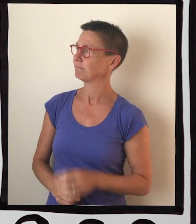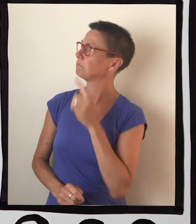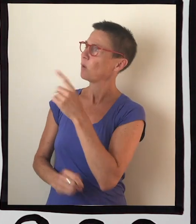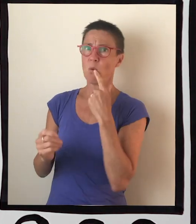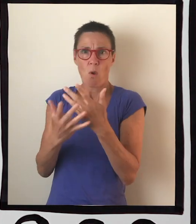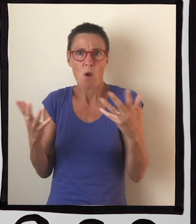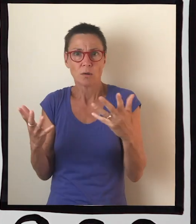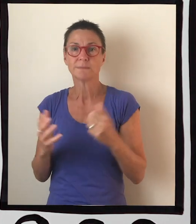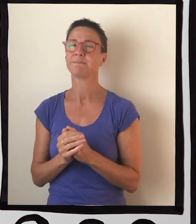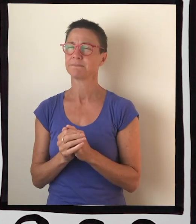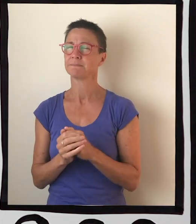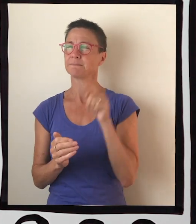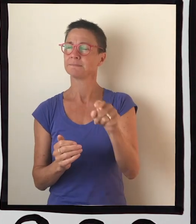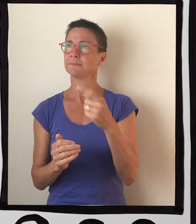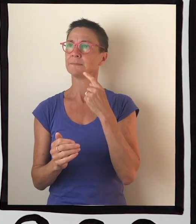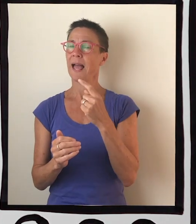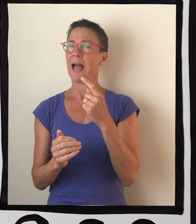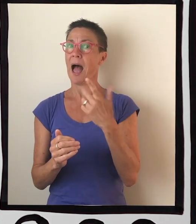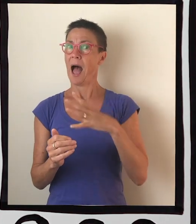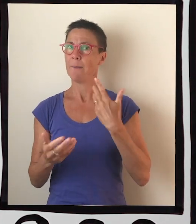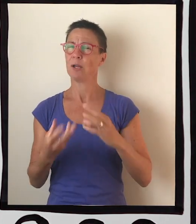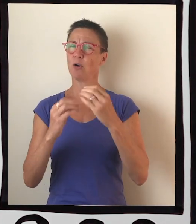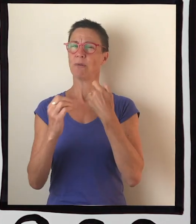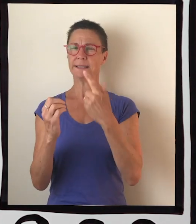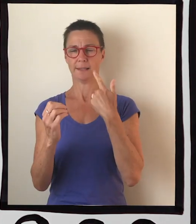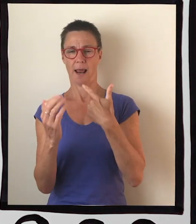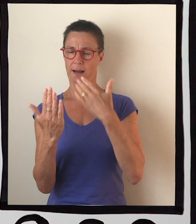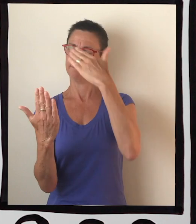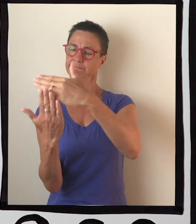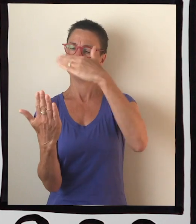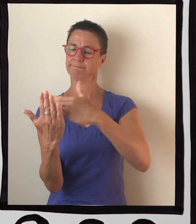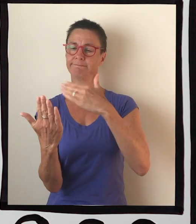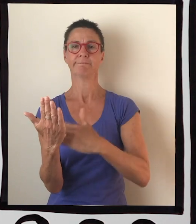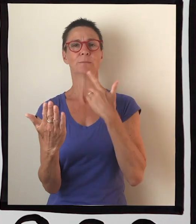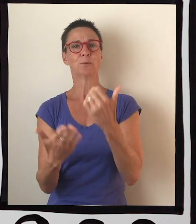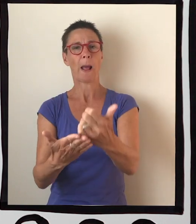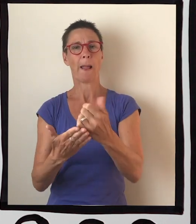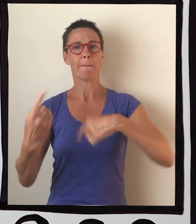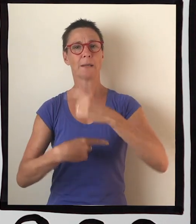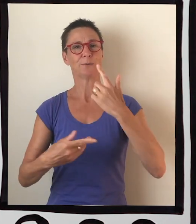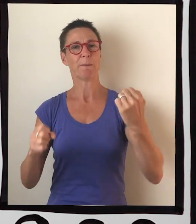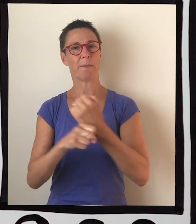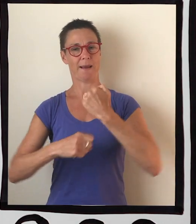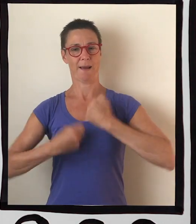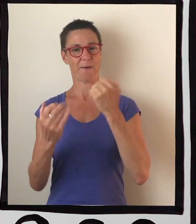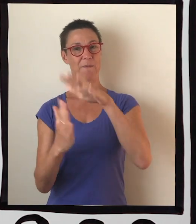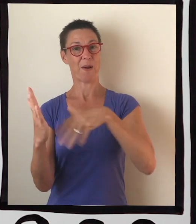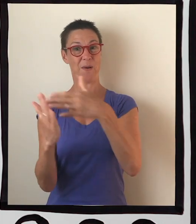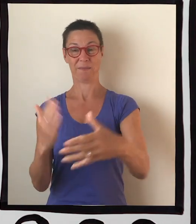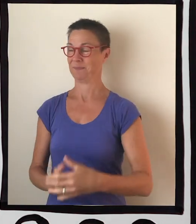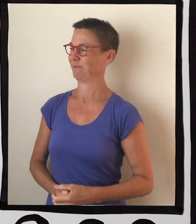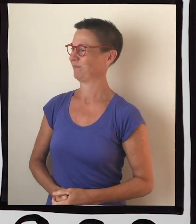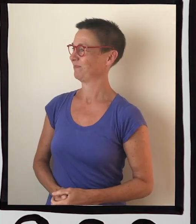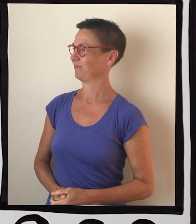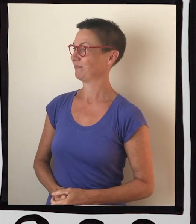lots of things with my hands, Archie. Well, before we write them down, I created a little structure to help us. One I prepared